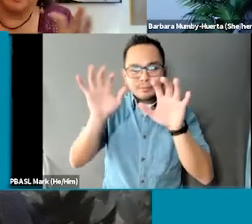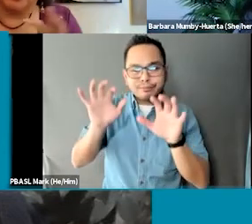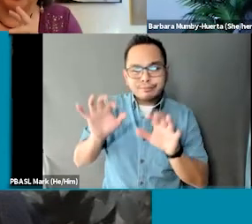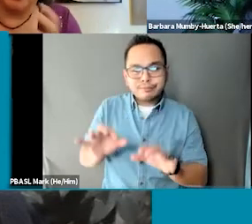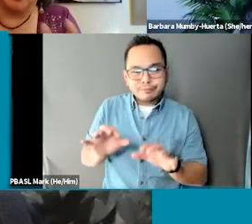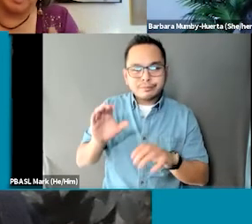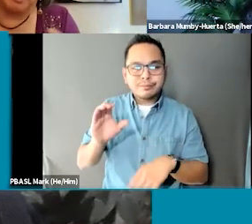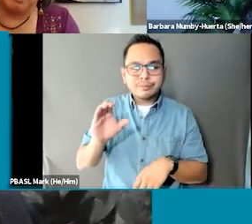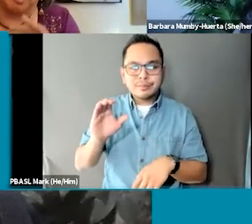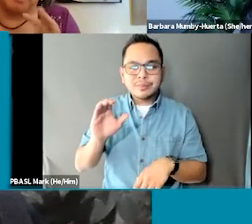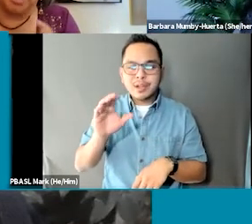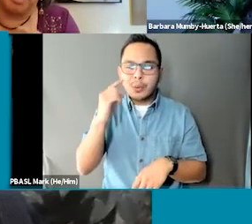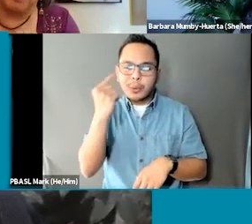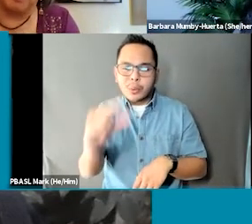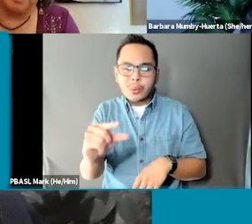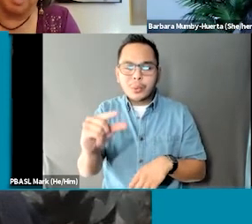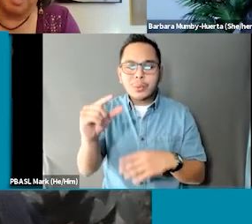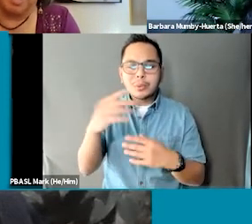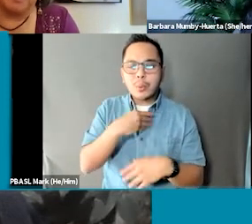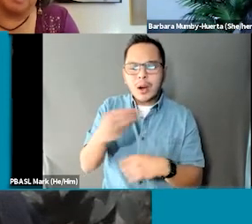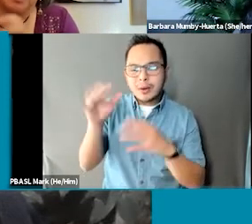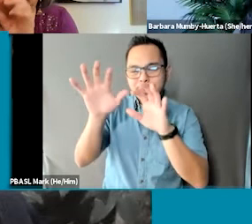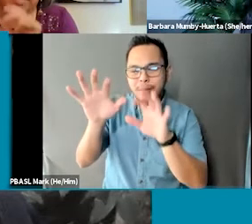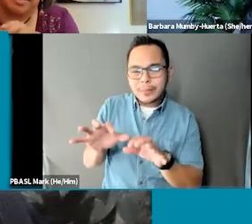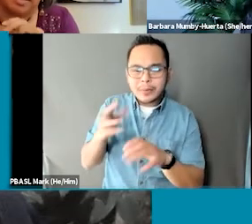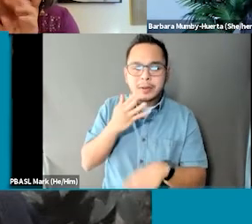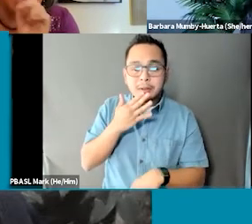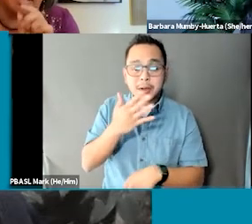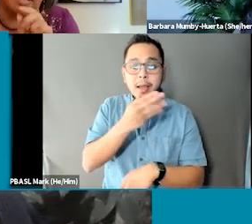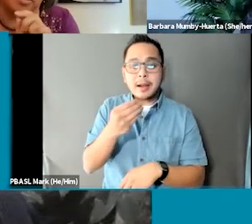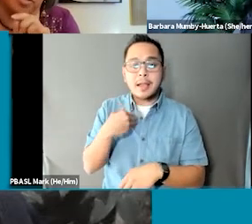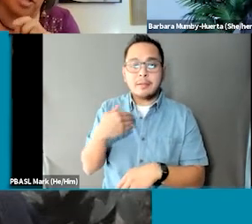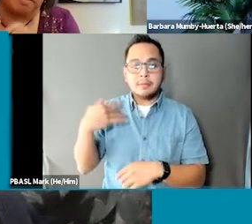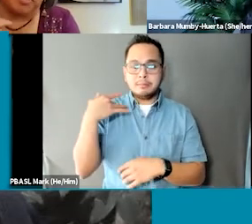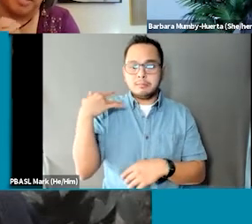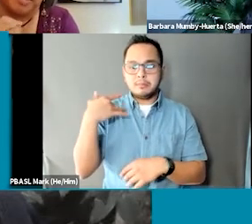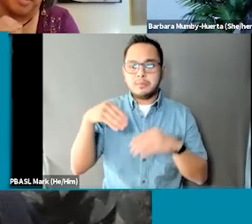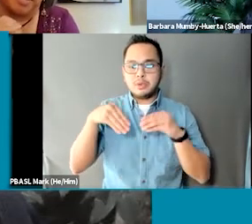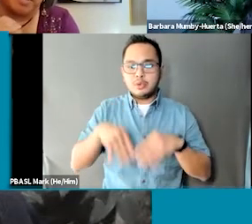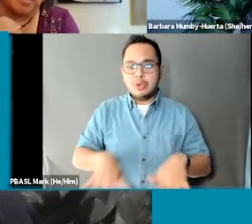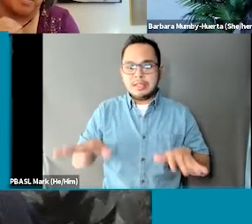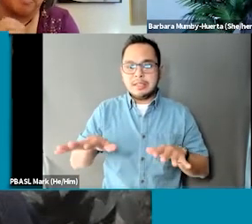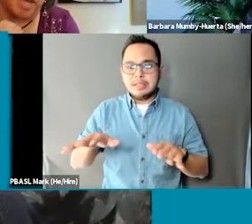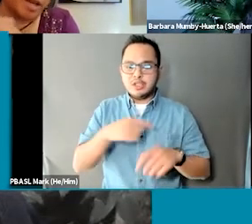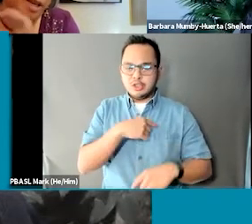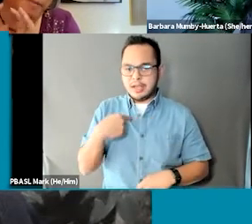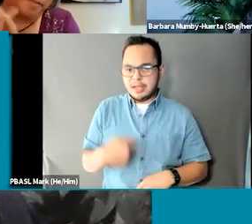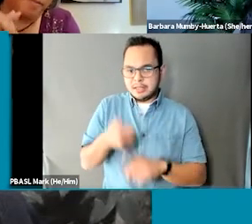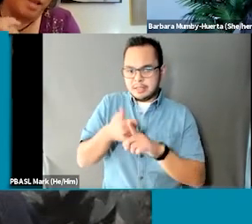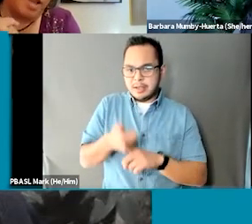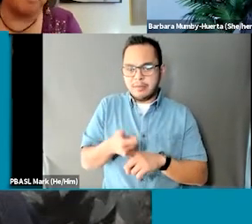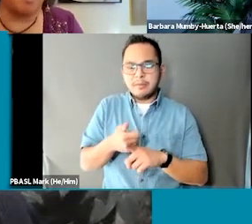abstract, gold and cream colors. And there's a dress that's a Chinese shaped dress on it that's like